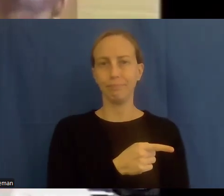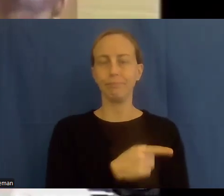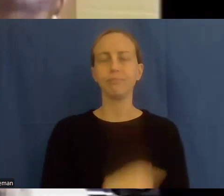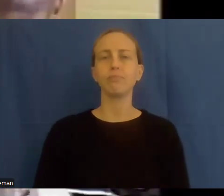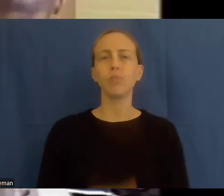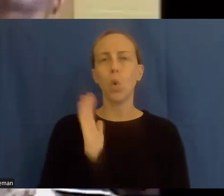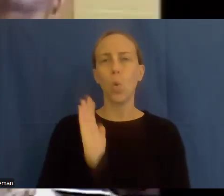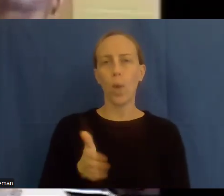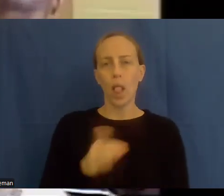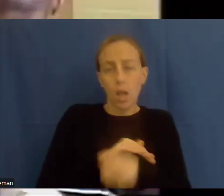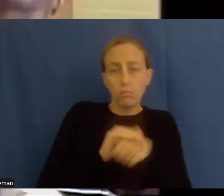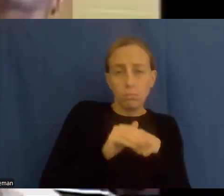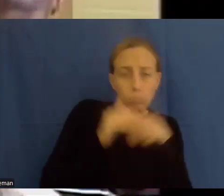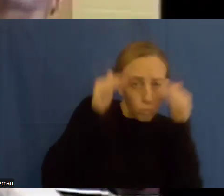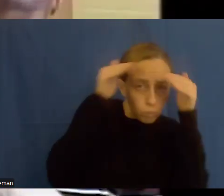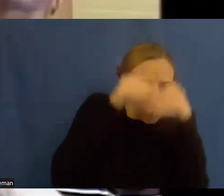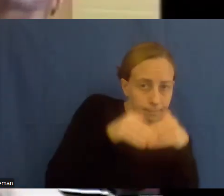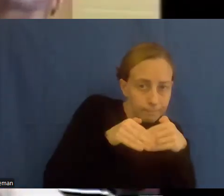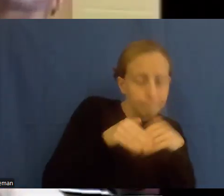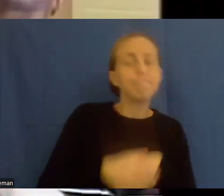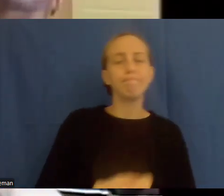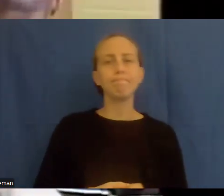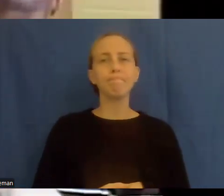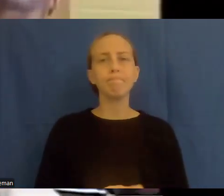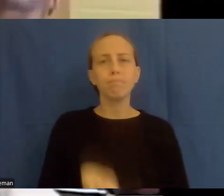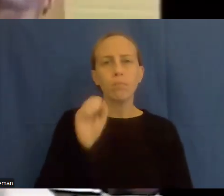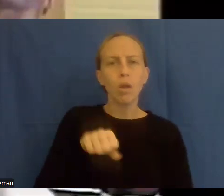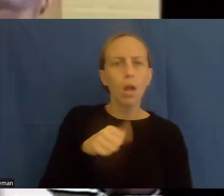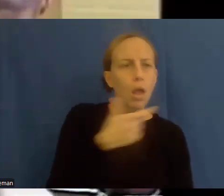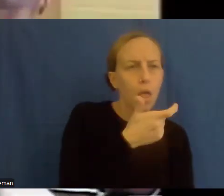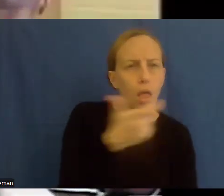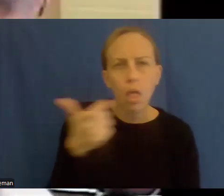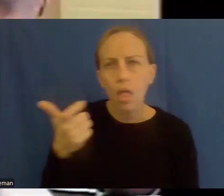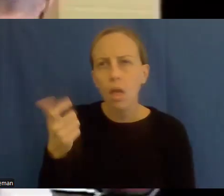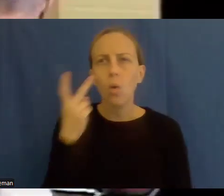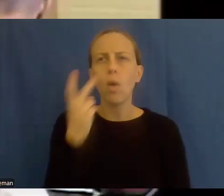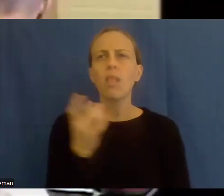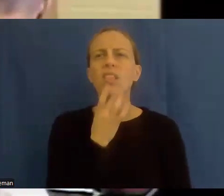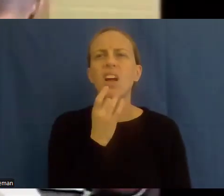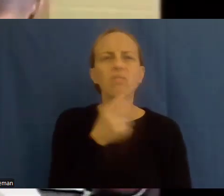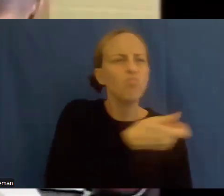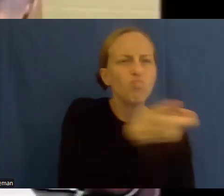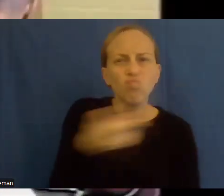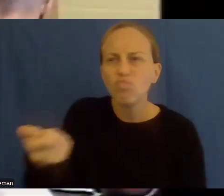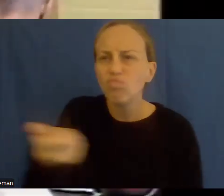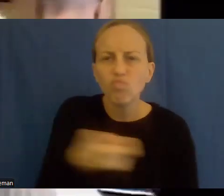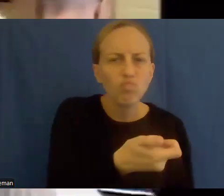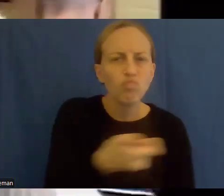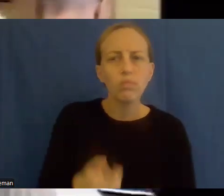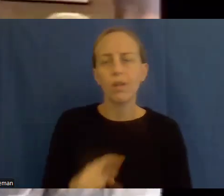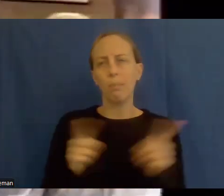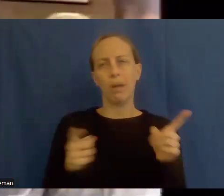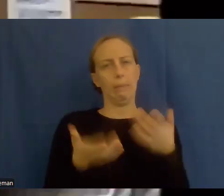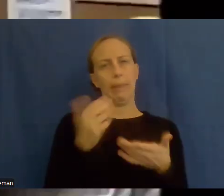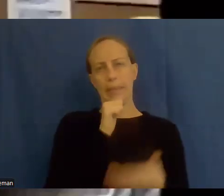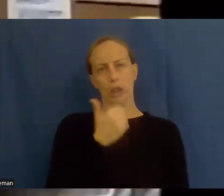part. And then you can also like chase them around with flashlights because they don't like the light. So I said that does kind of border a little bit on